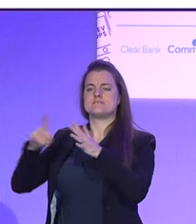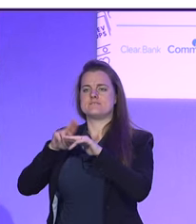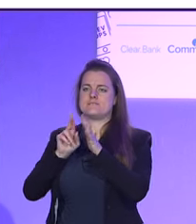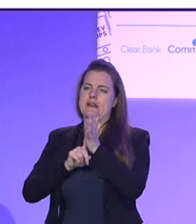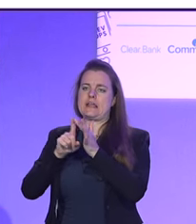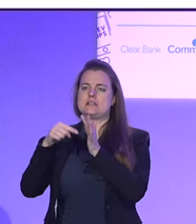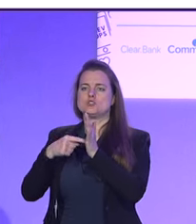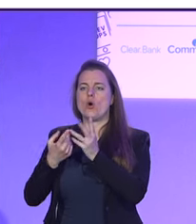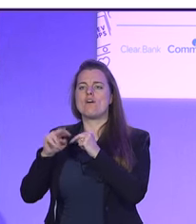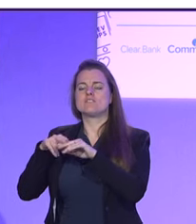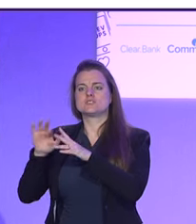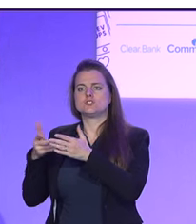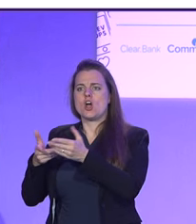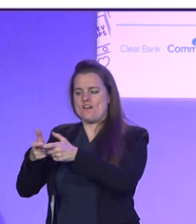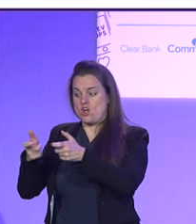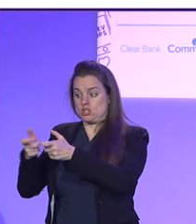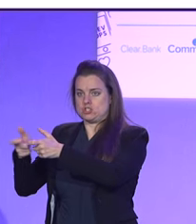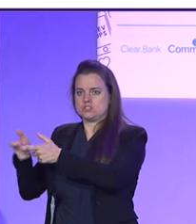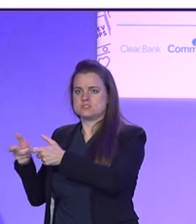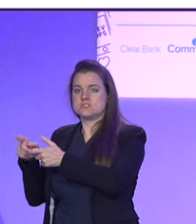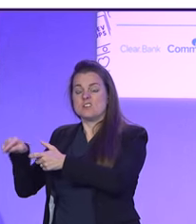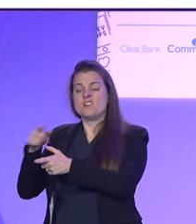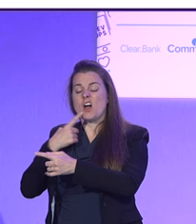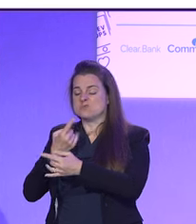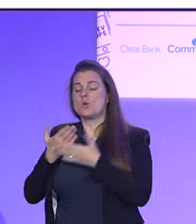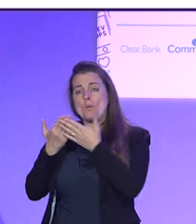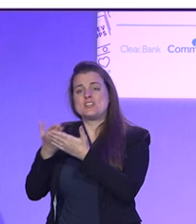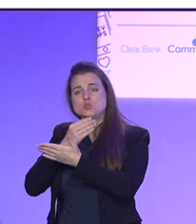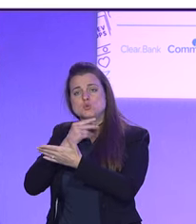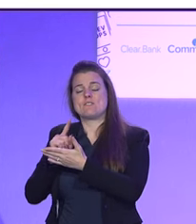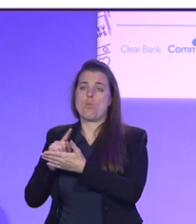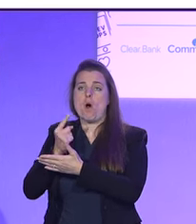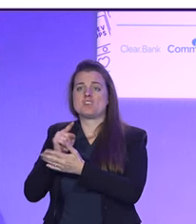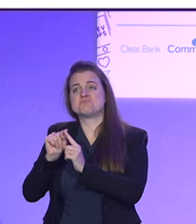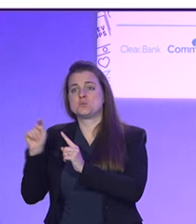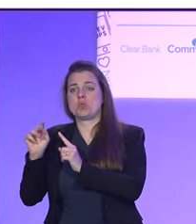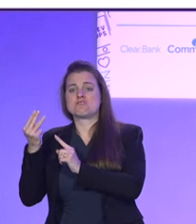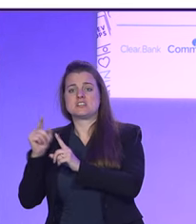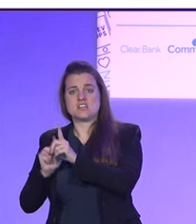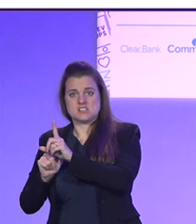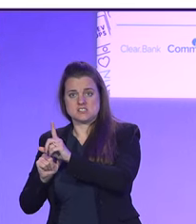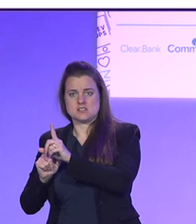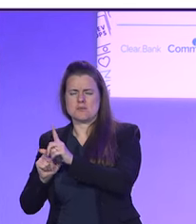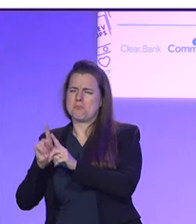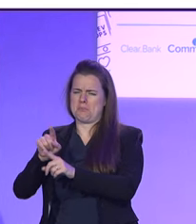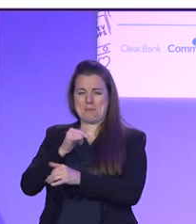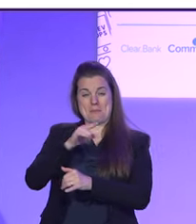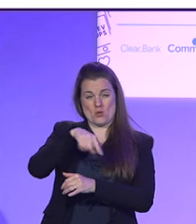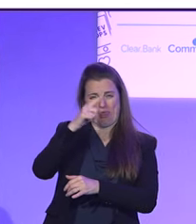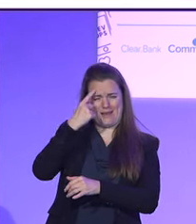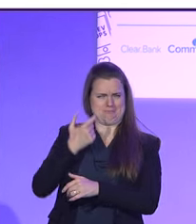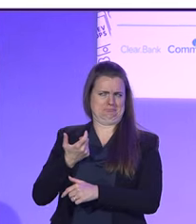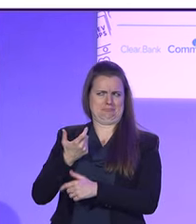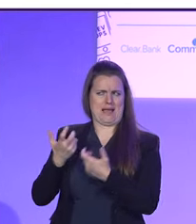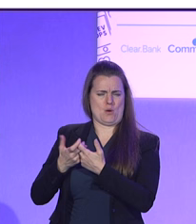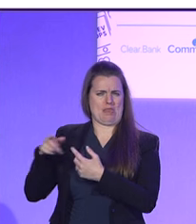typically from 1 year or 3 years, and you commit that. How is this helping the environment? Actually, it helps